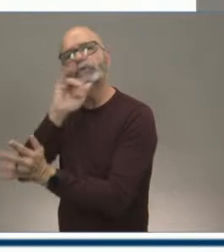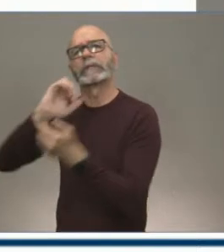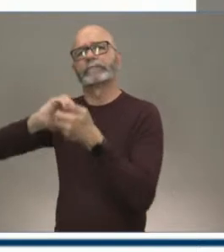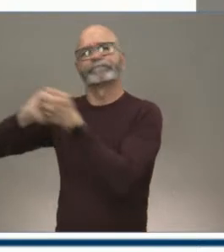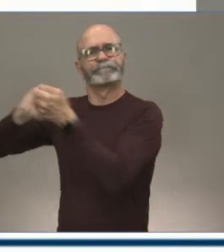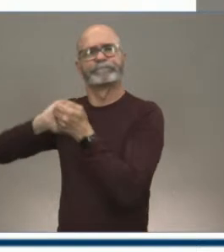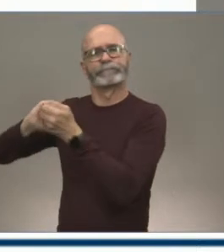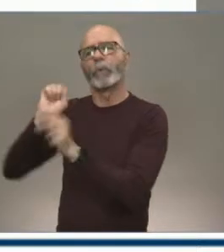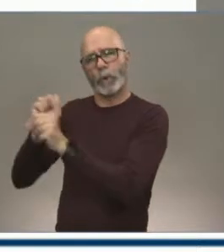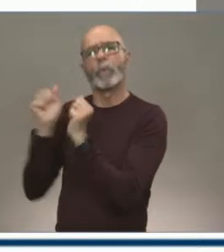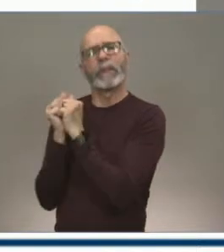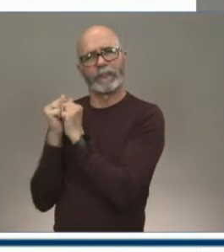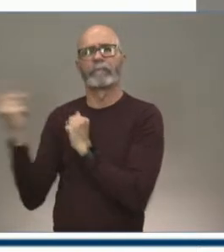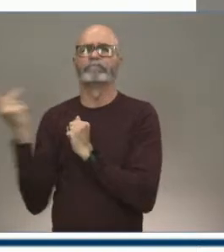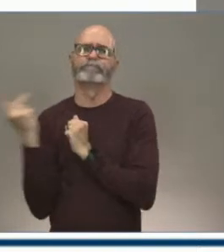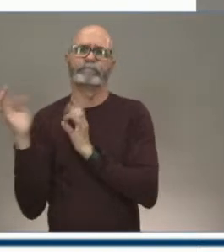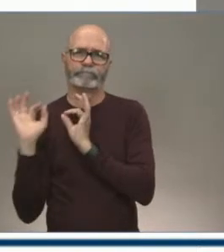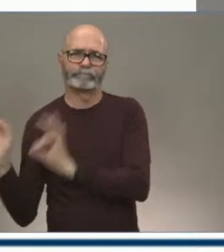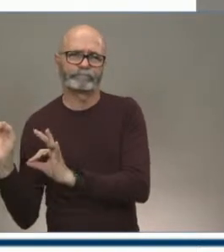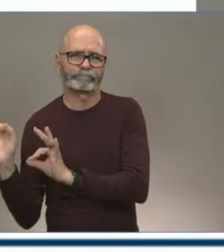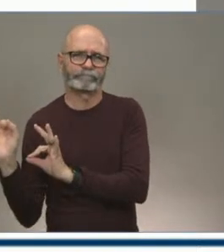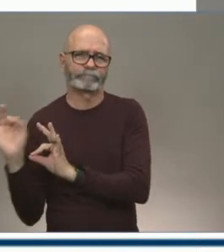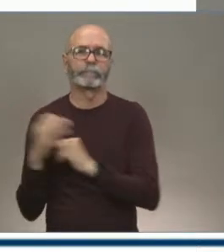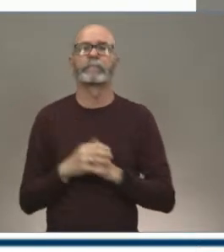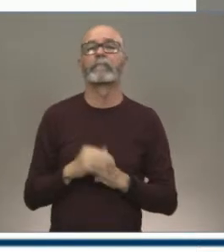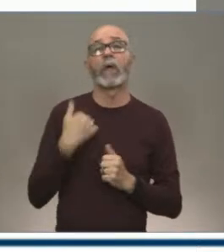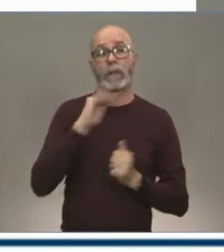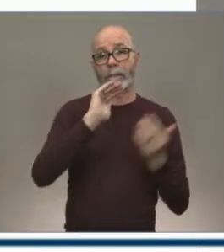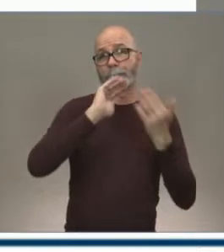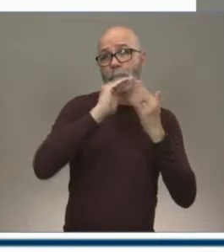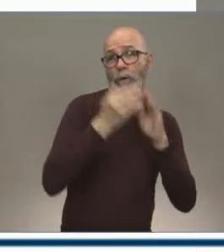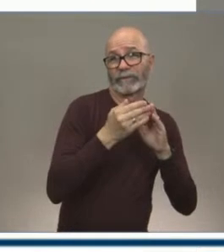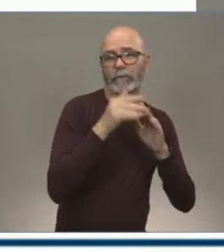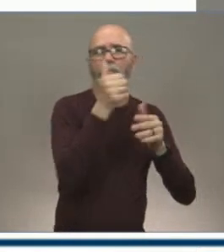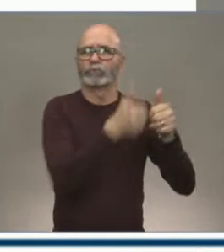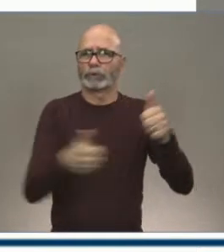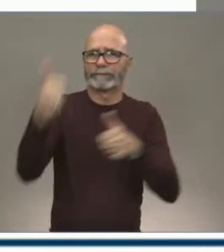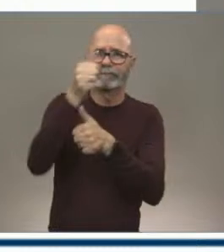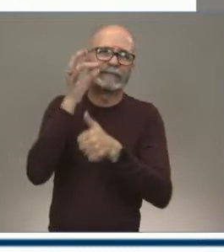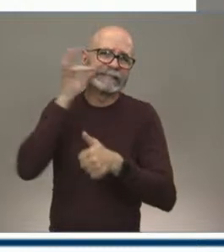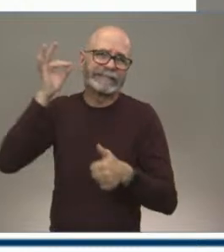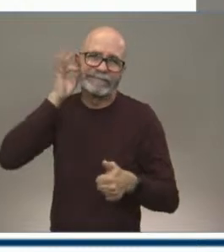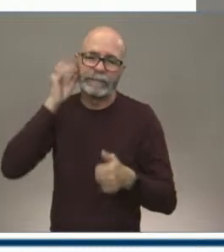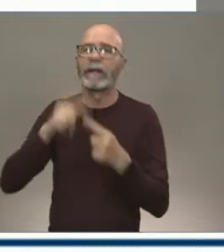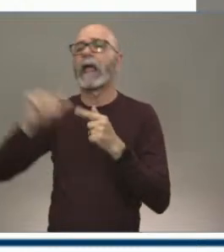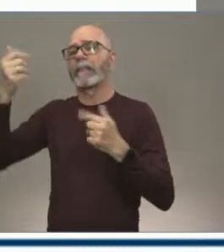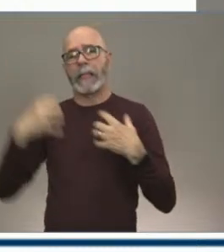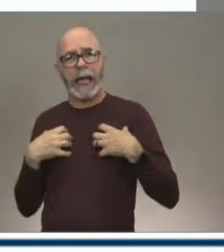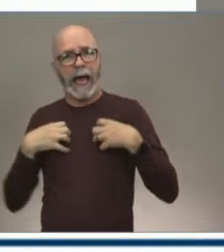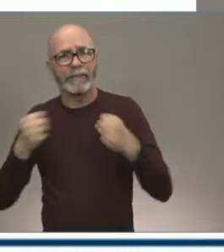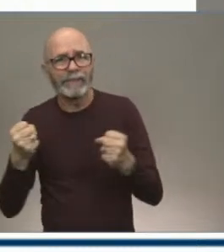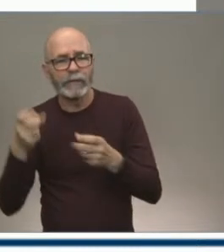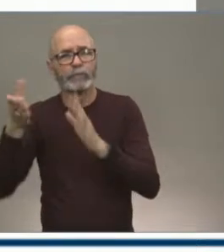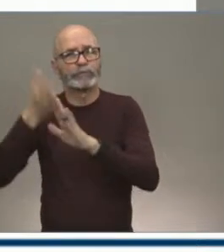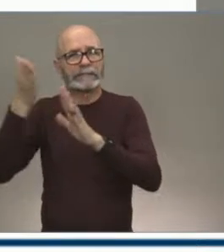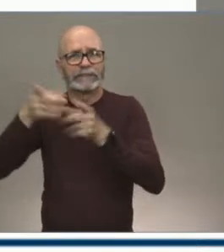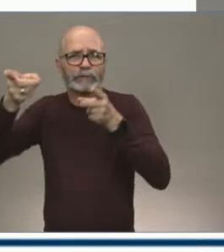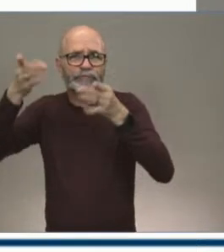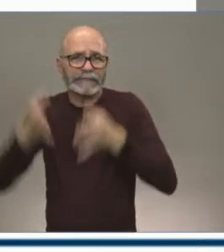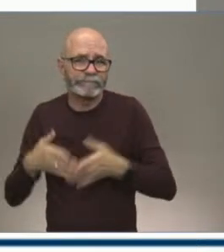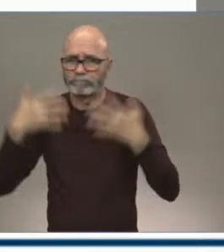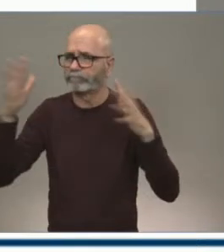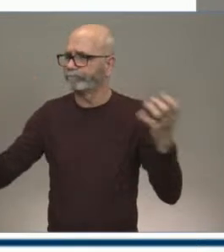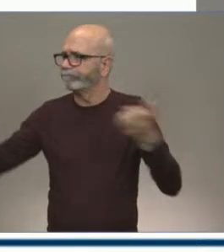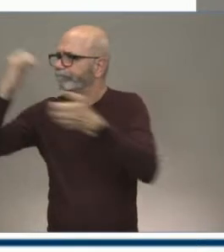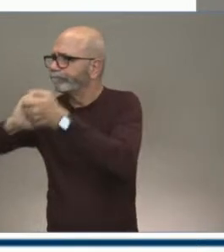with the First Nations communities, the chiefs and the First Nations health director for a number of